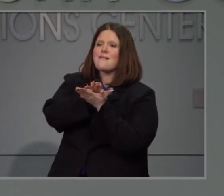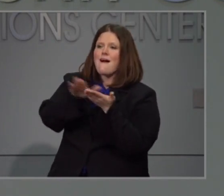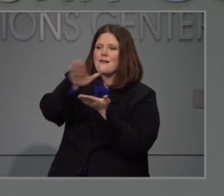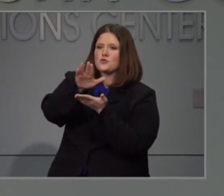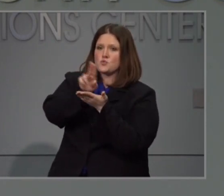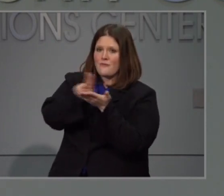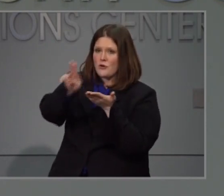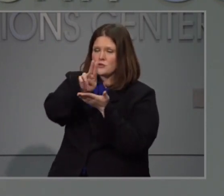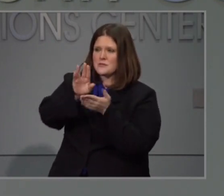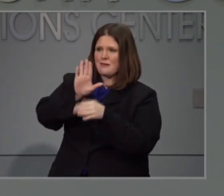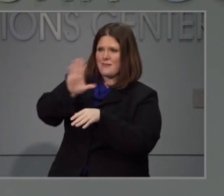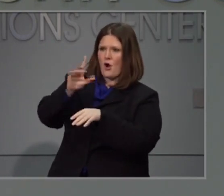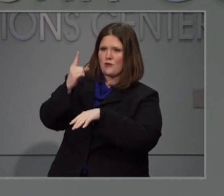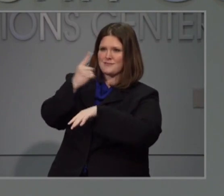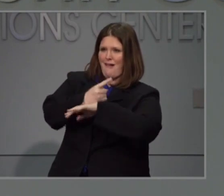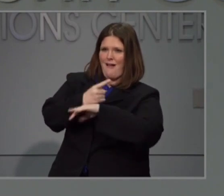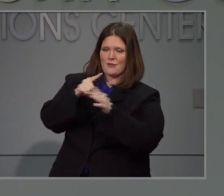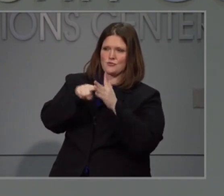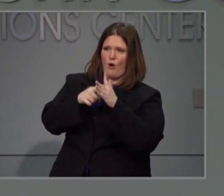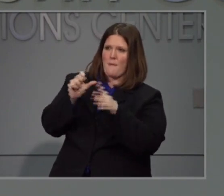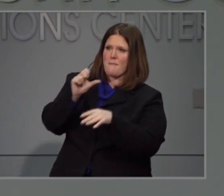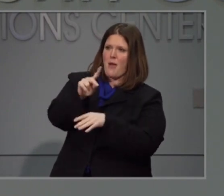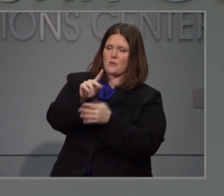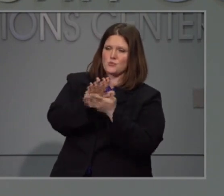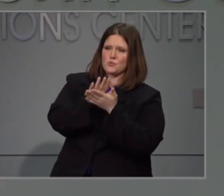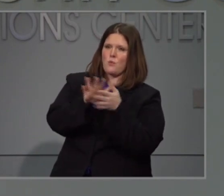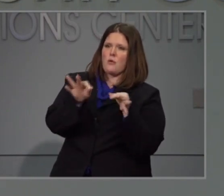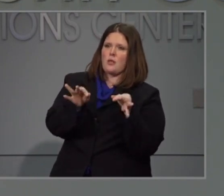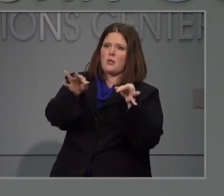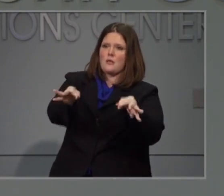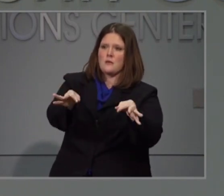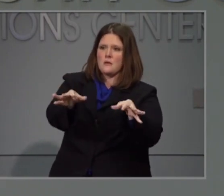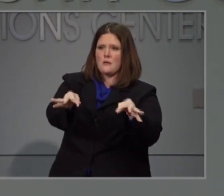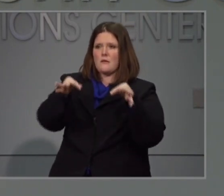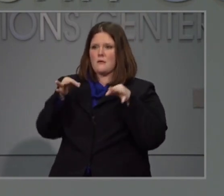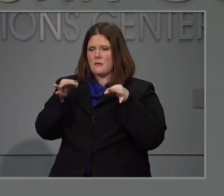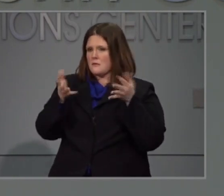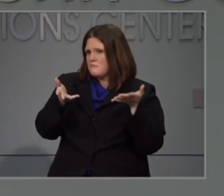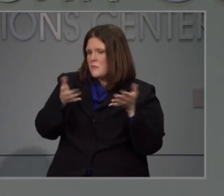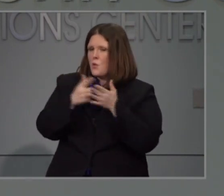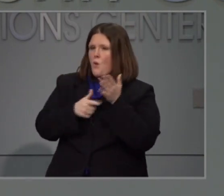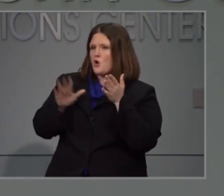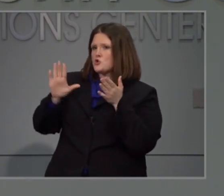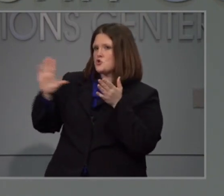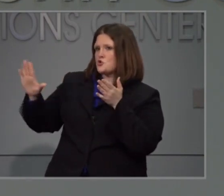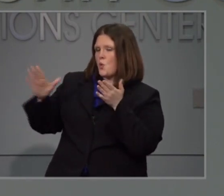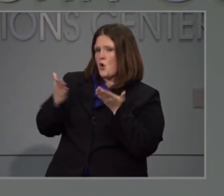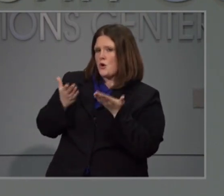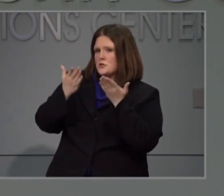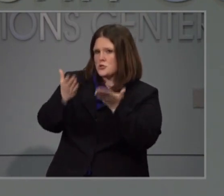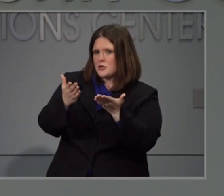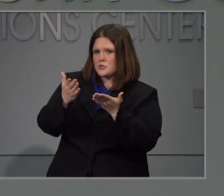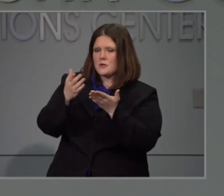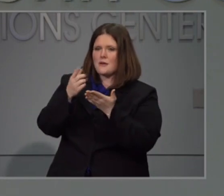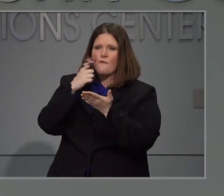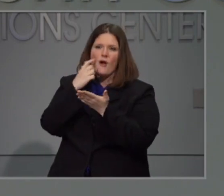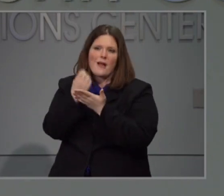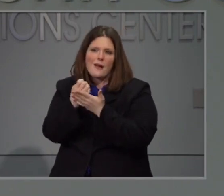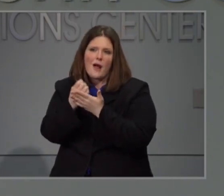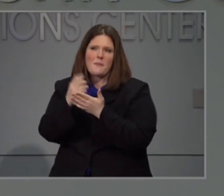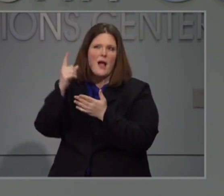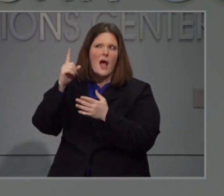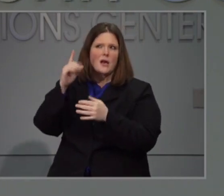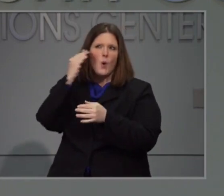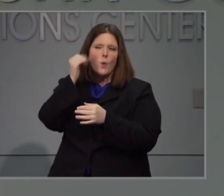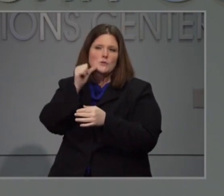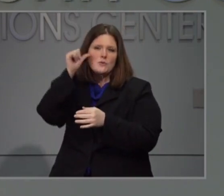starting to see some of them have been pushed back somewhat. Also, I'm wondering if you have any guidance for offices. There was an economic roundtable discussion that was